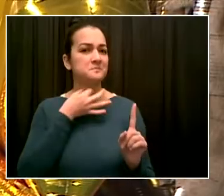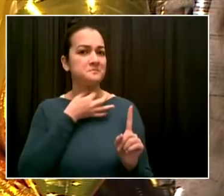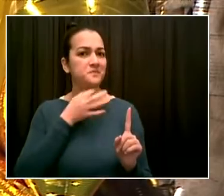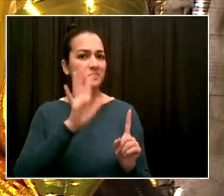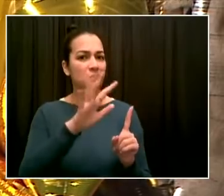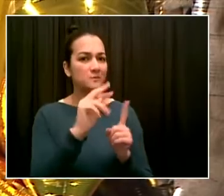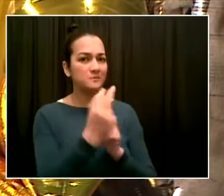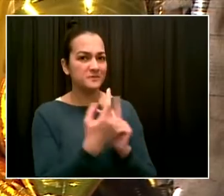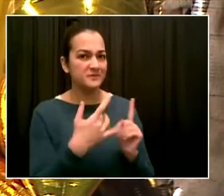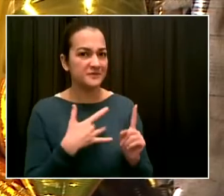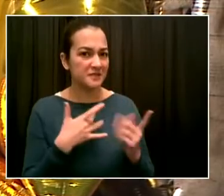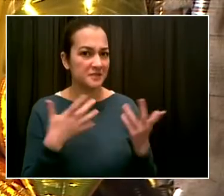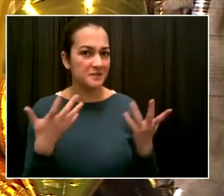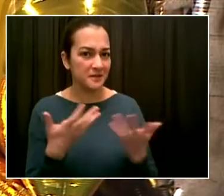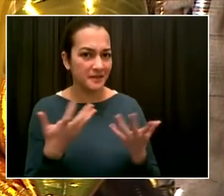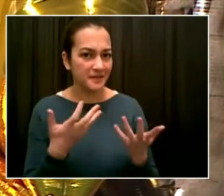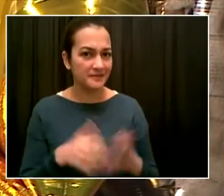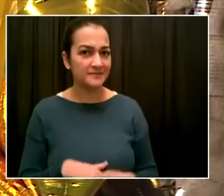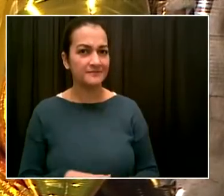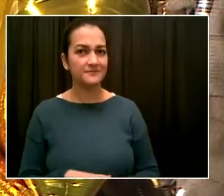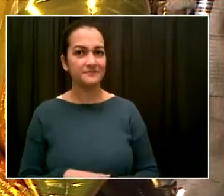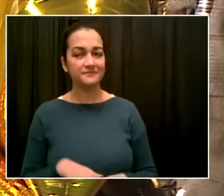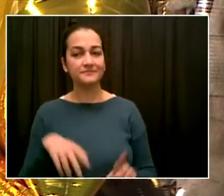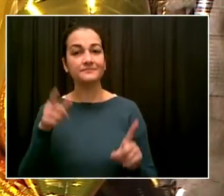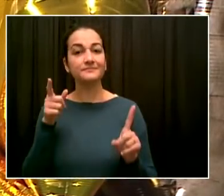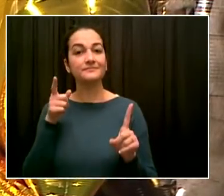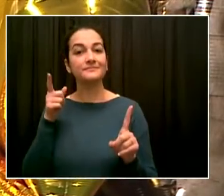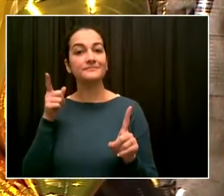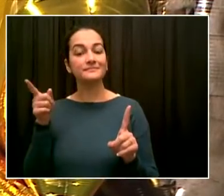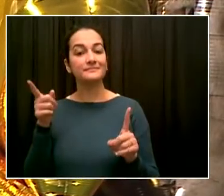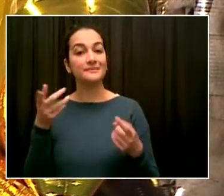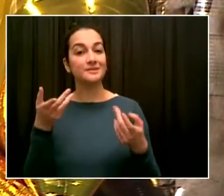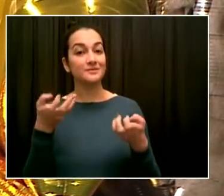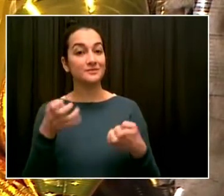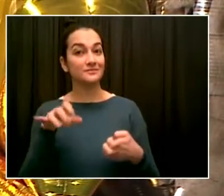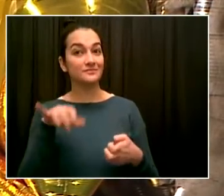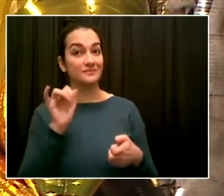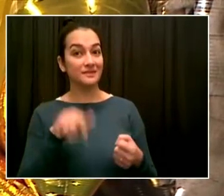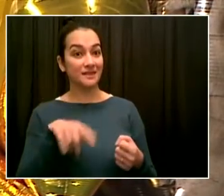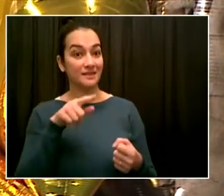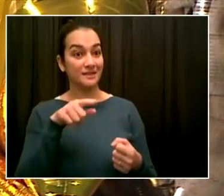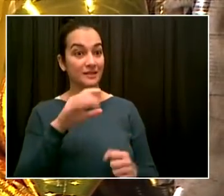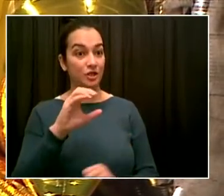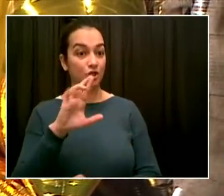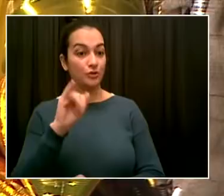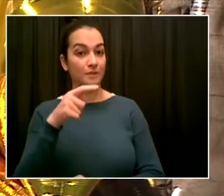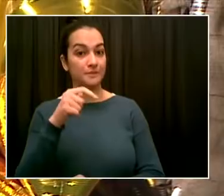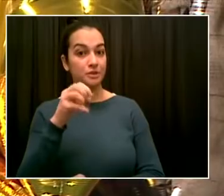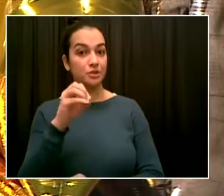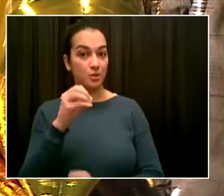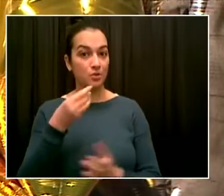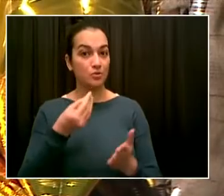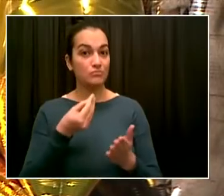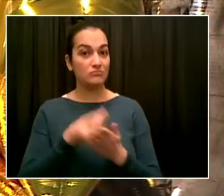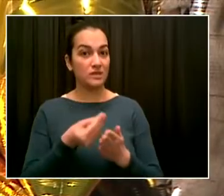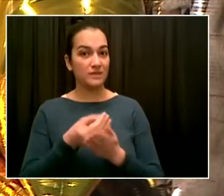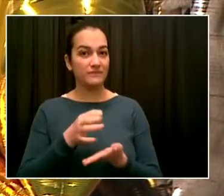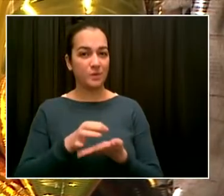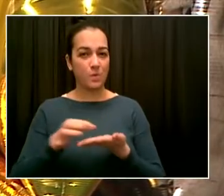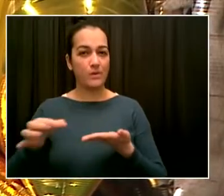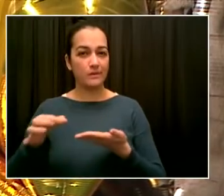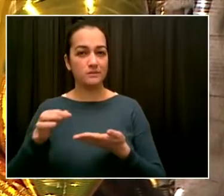city, including paying municipal workers in cryptocurrency. But of course, cryptocurrency is frequently criticized for being a huge